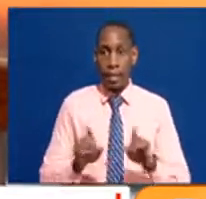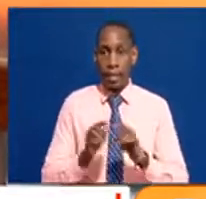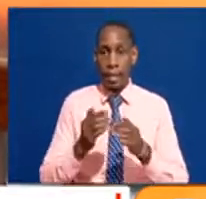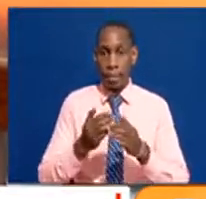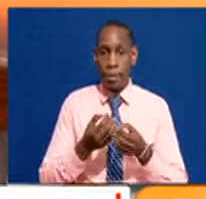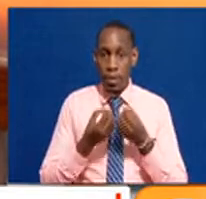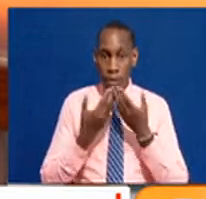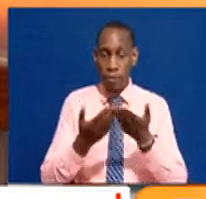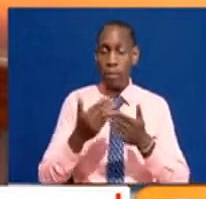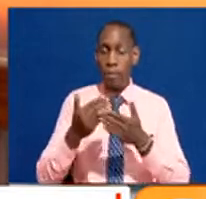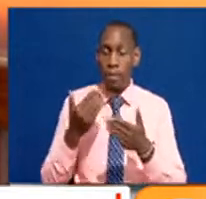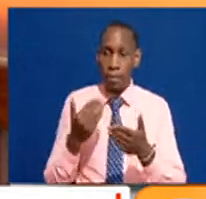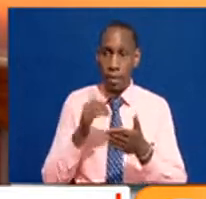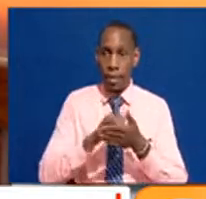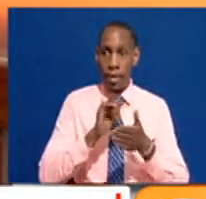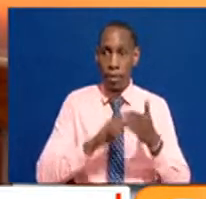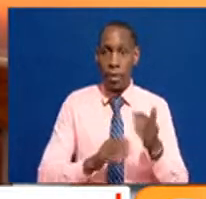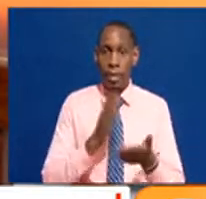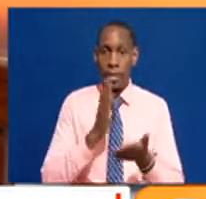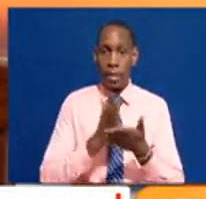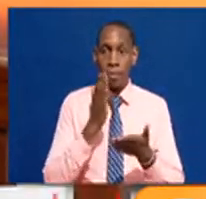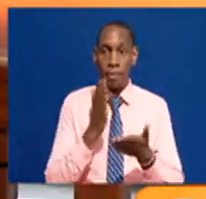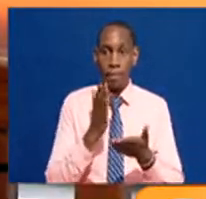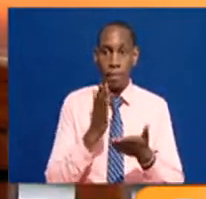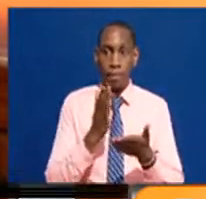them that I'll ensure that I